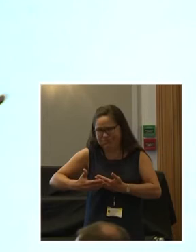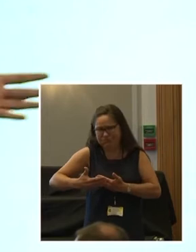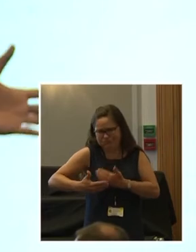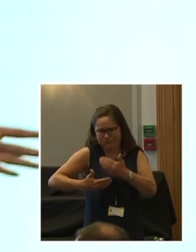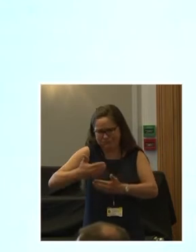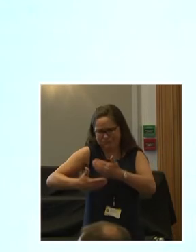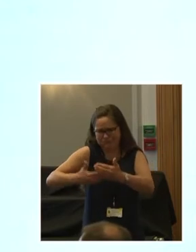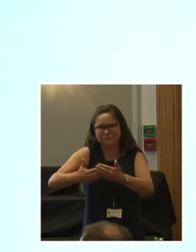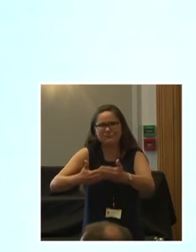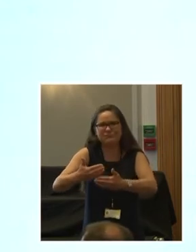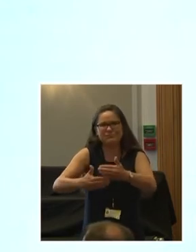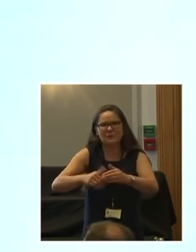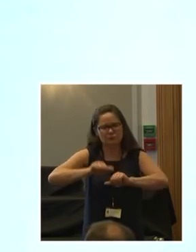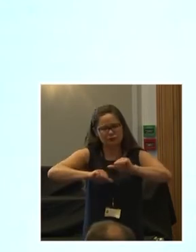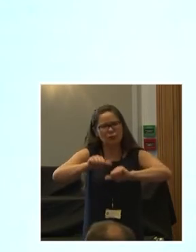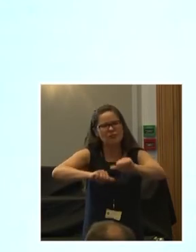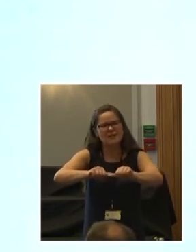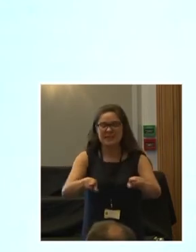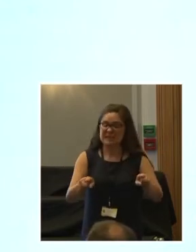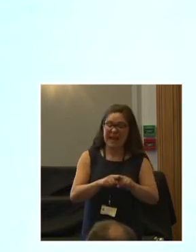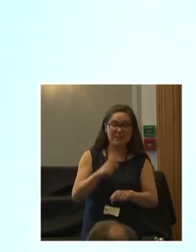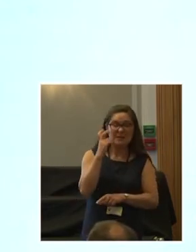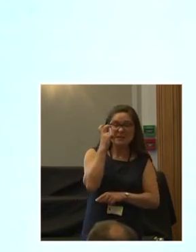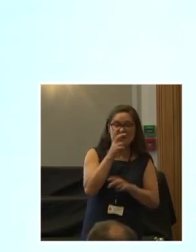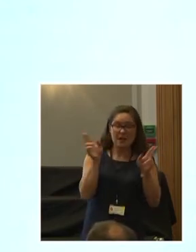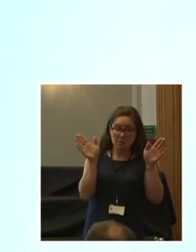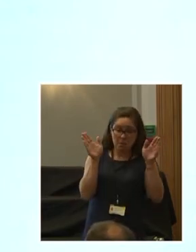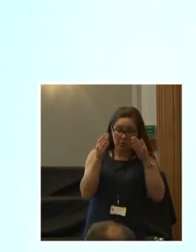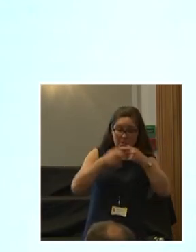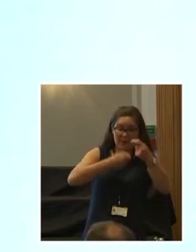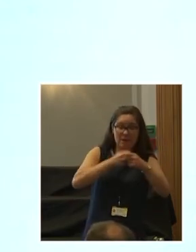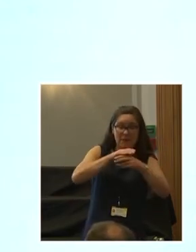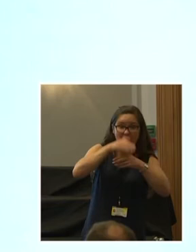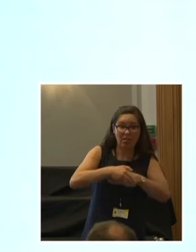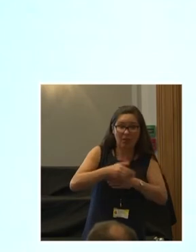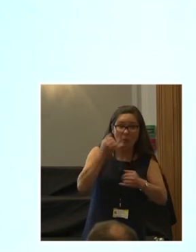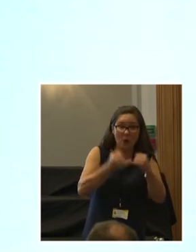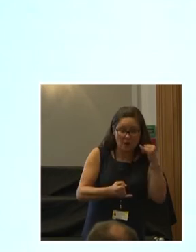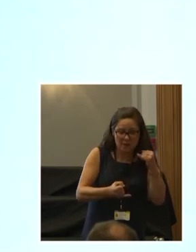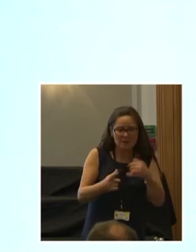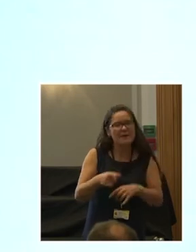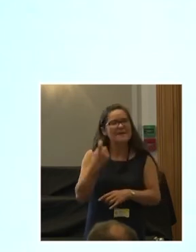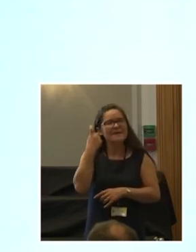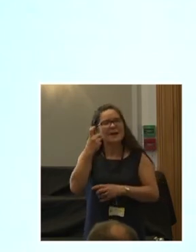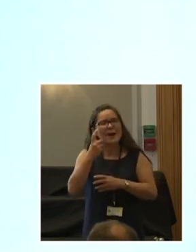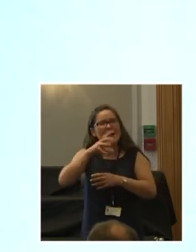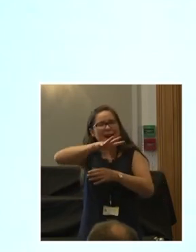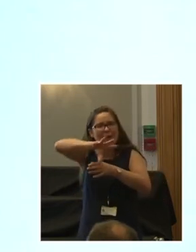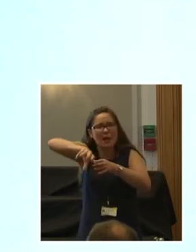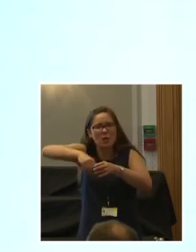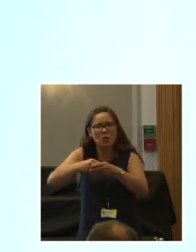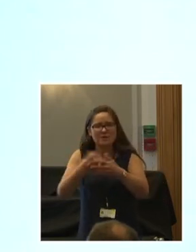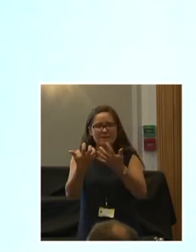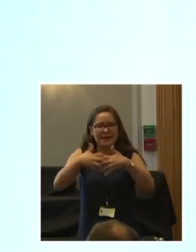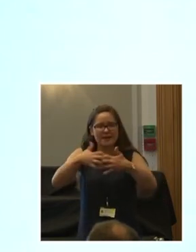with progressive conditions. So I'm going to talk about inclusive tech built in. And that's not to say that